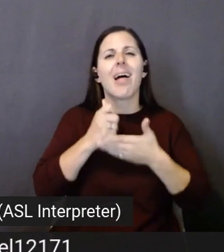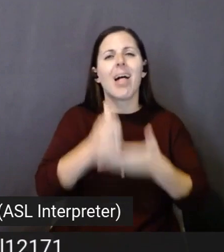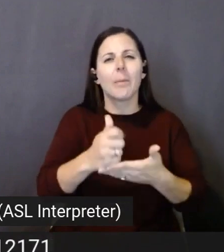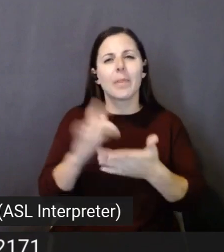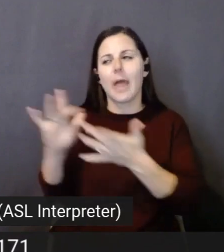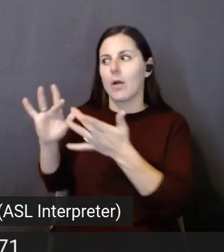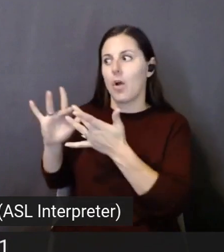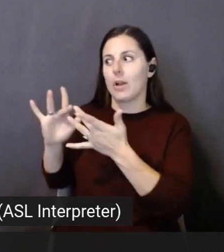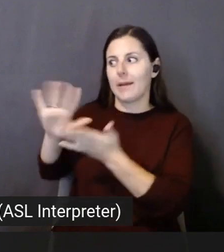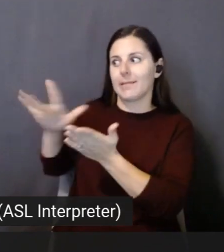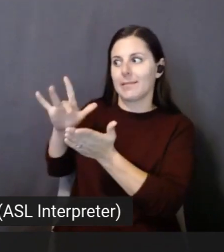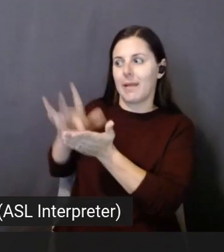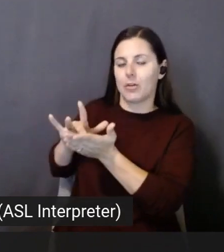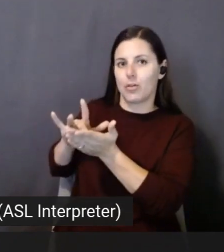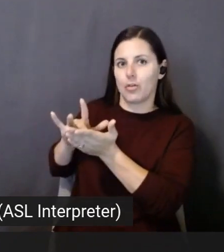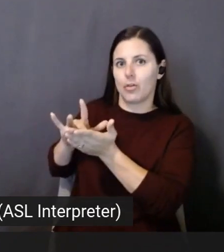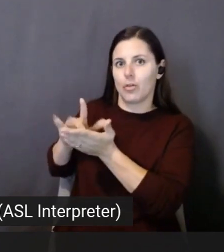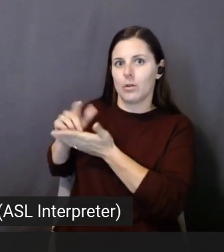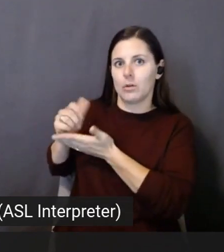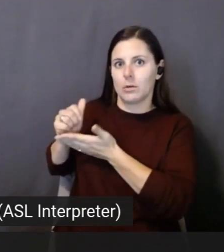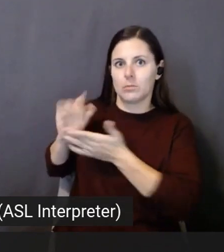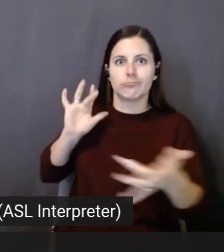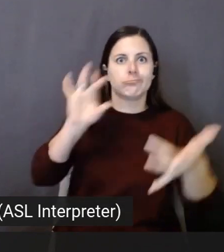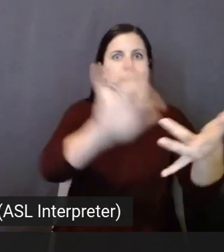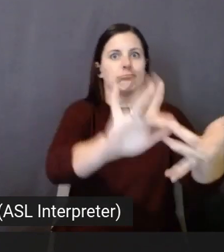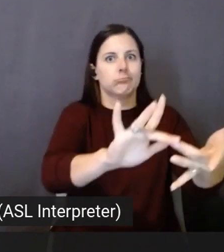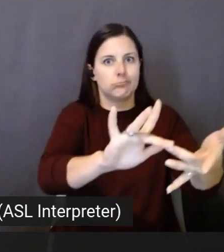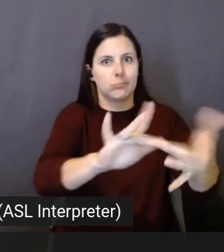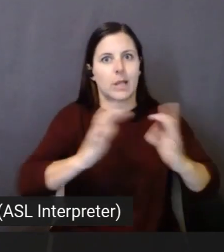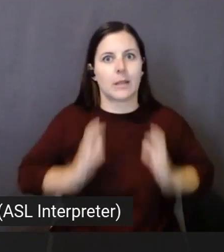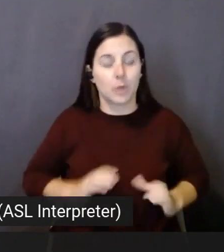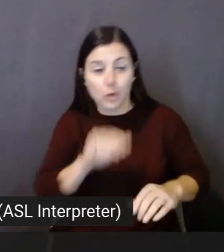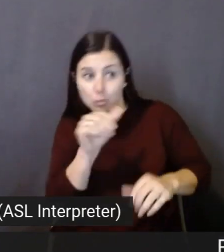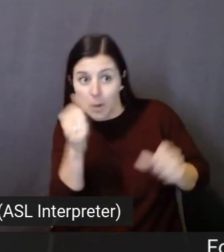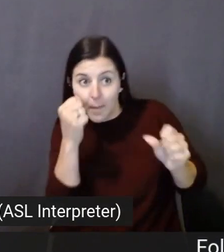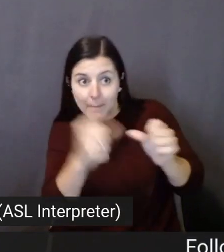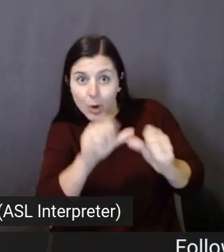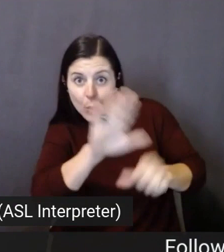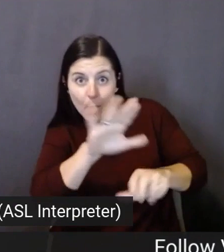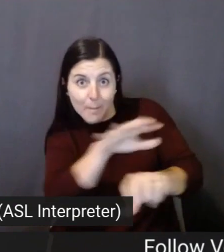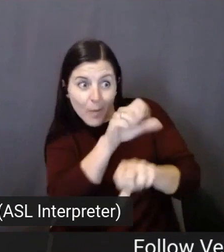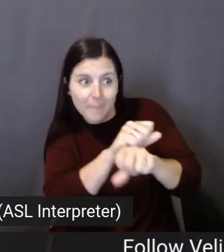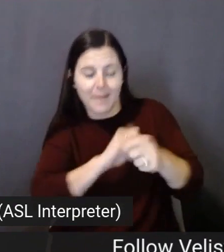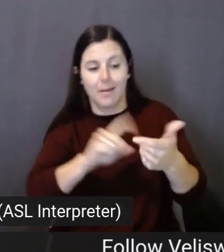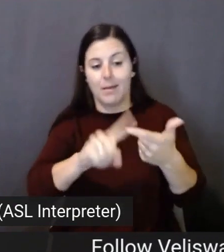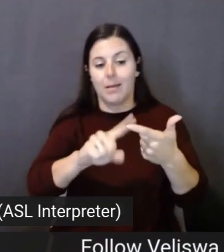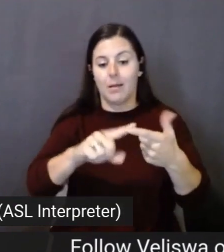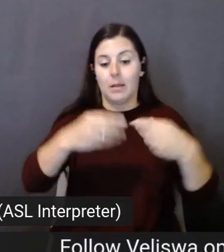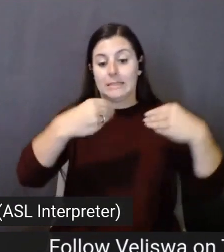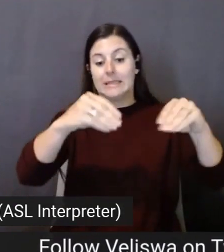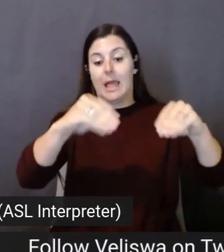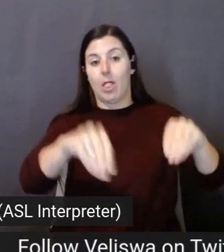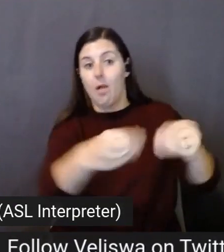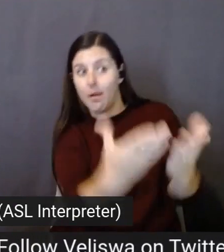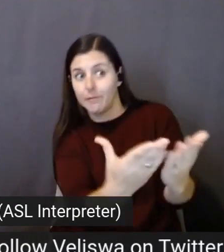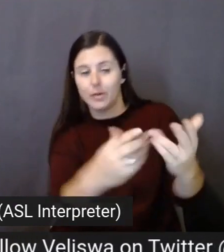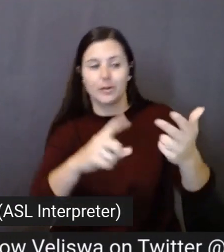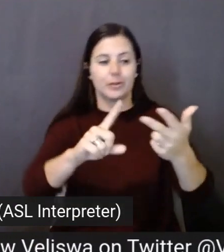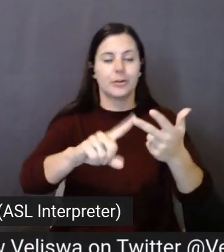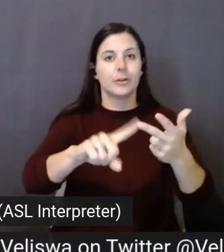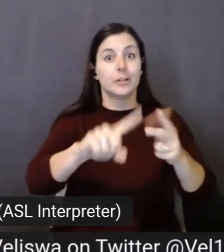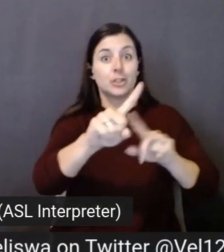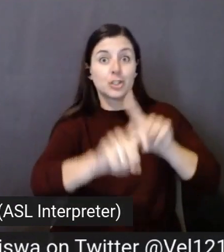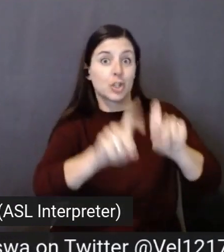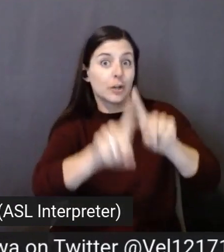centers to help customers with things like appointment reminders, sales offers, customer surveys, and things like